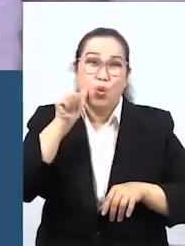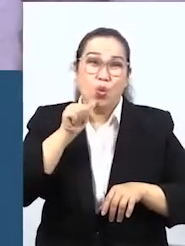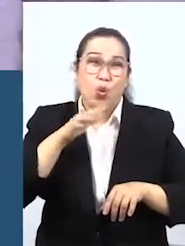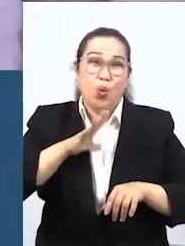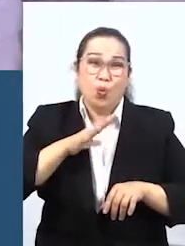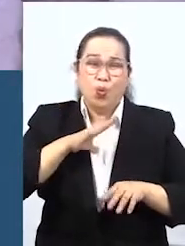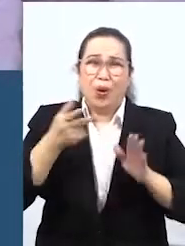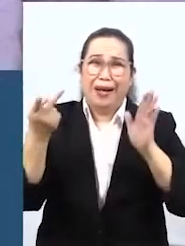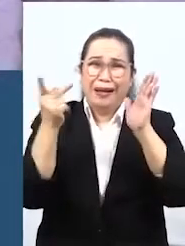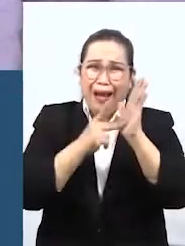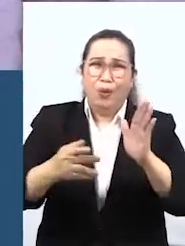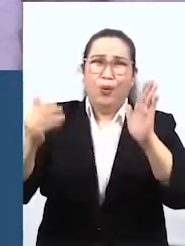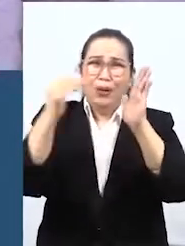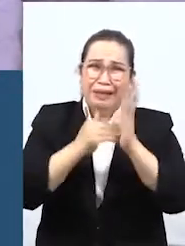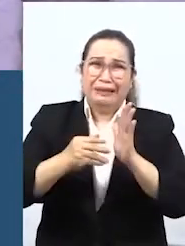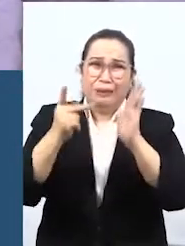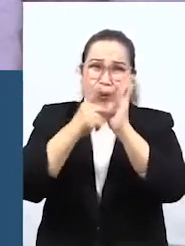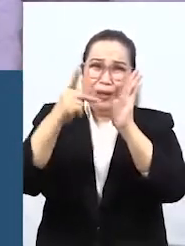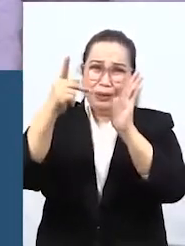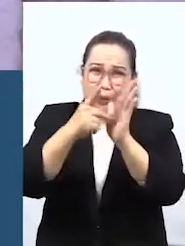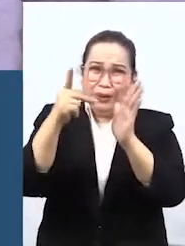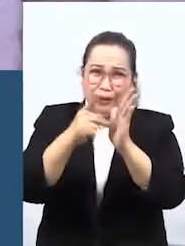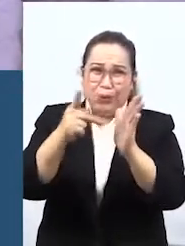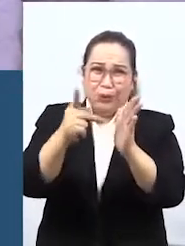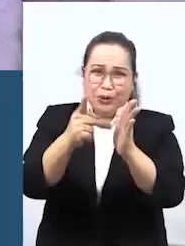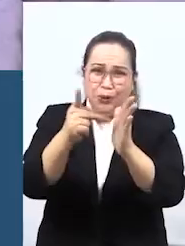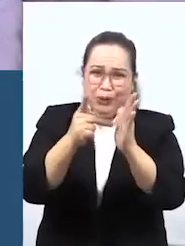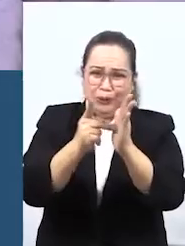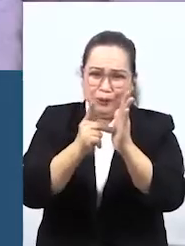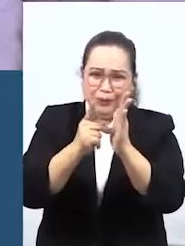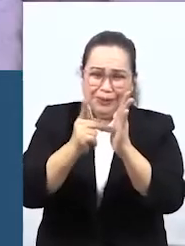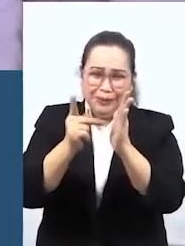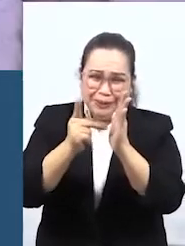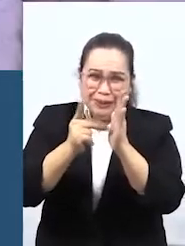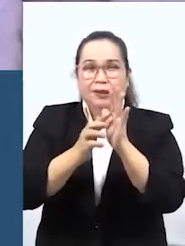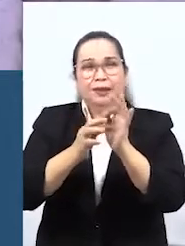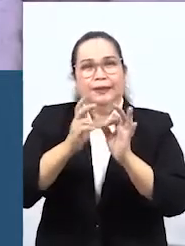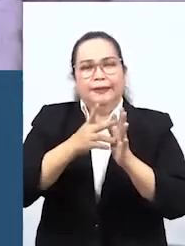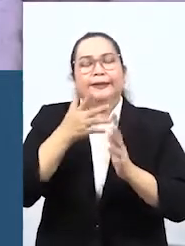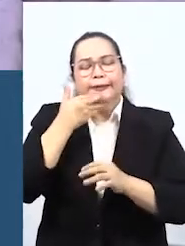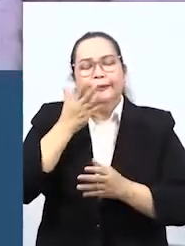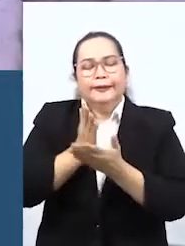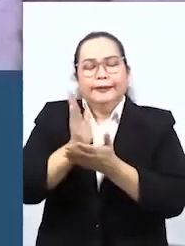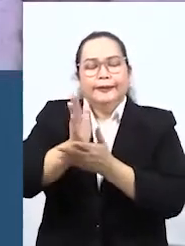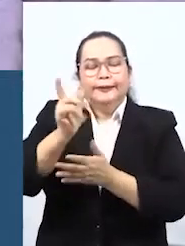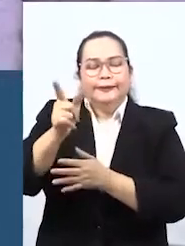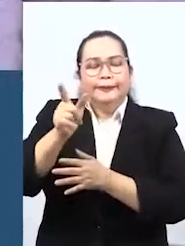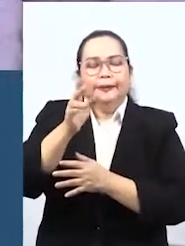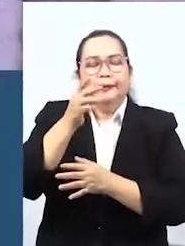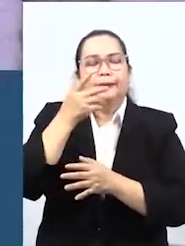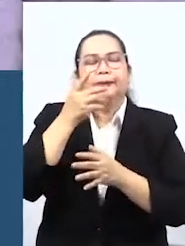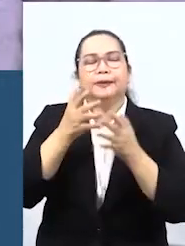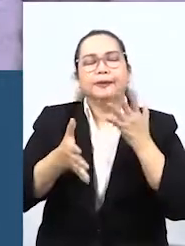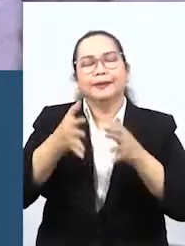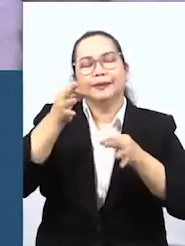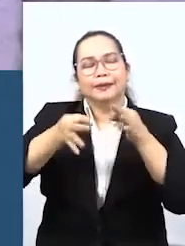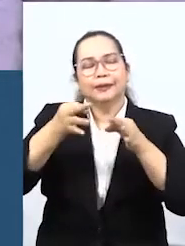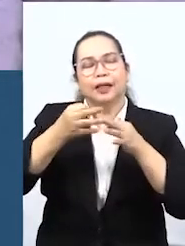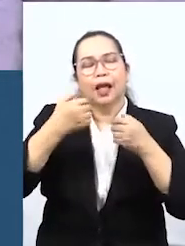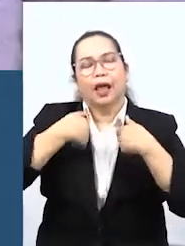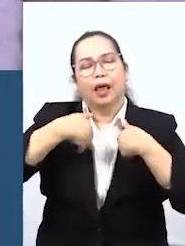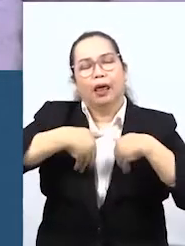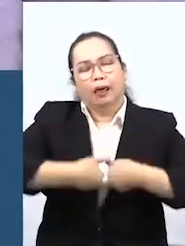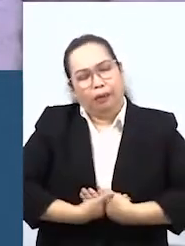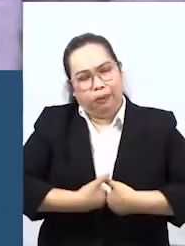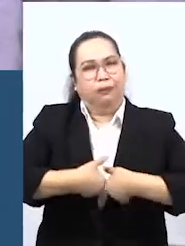kulit kulit kulit naman nito I'm going to see that she gets justice because she is wearing me out nakakapagod